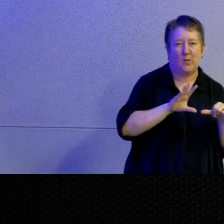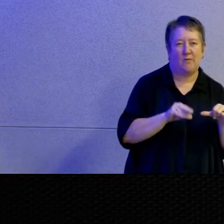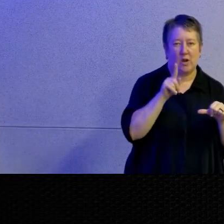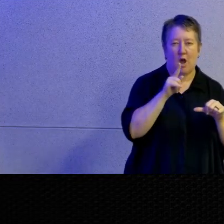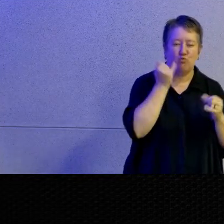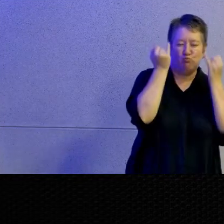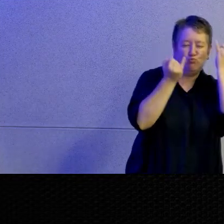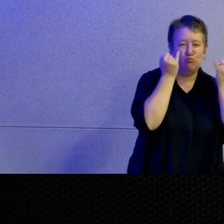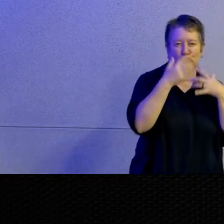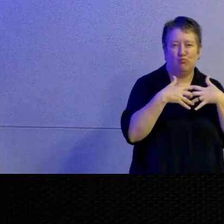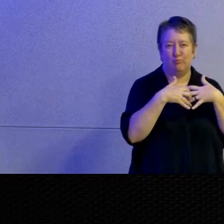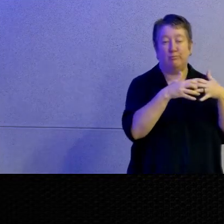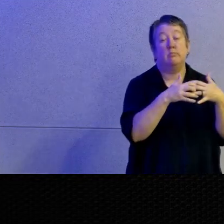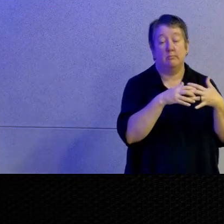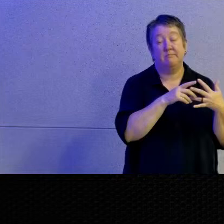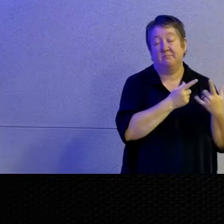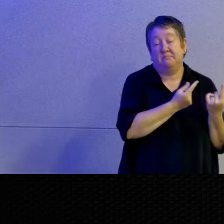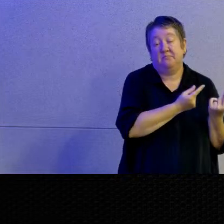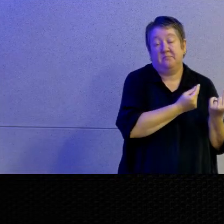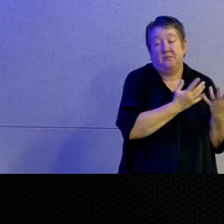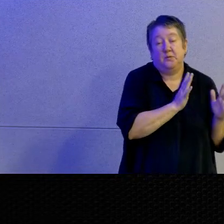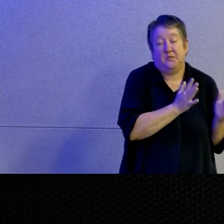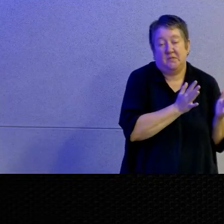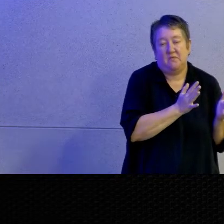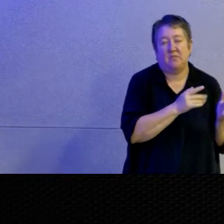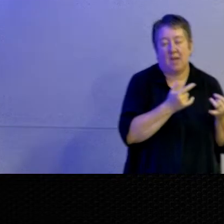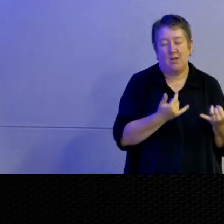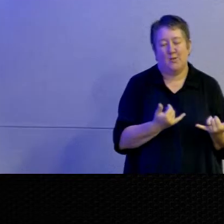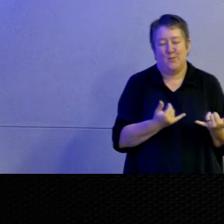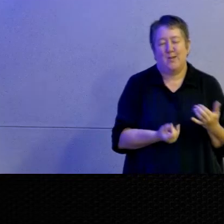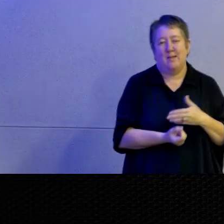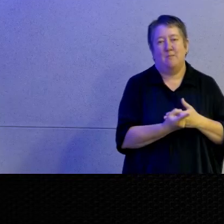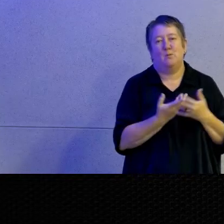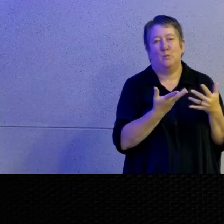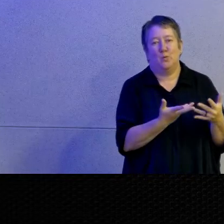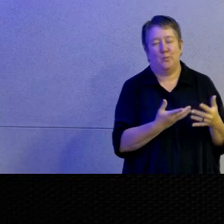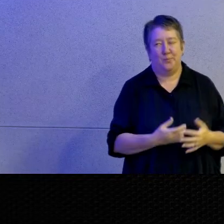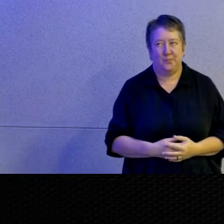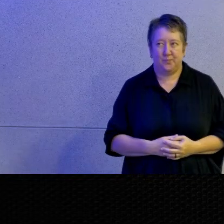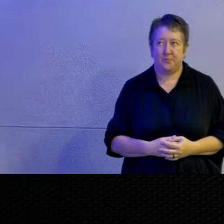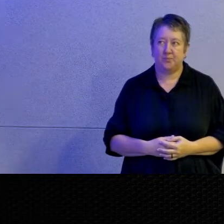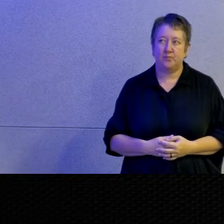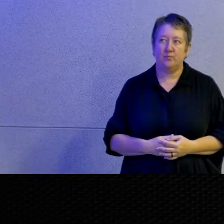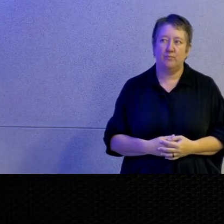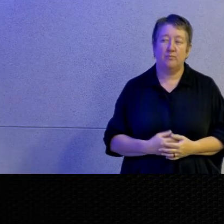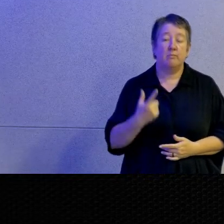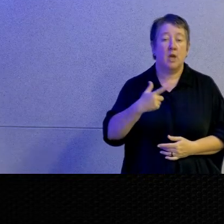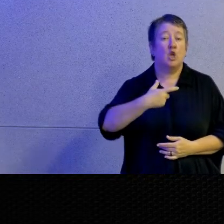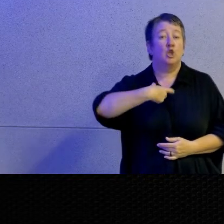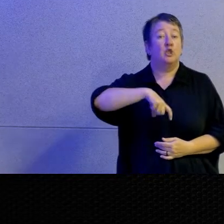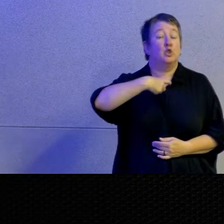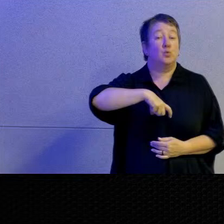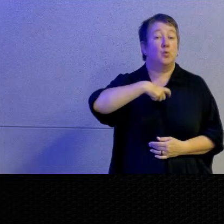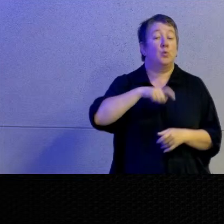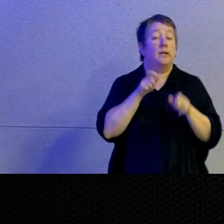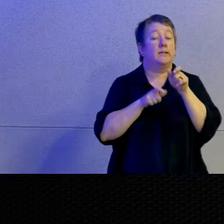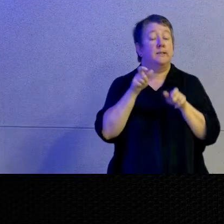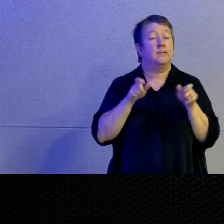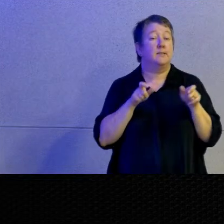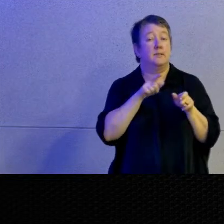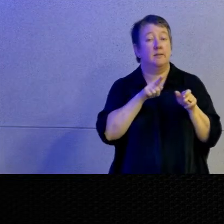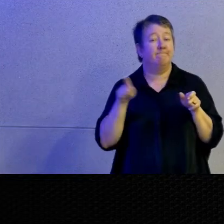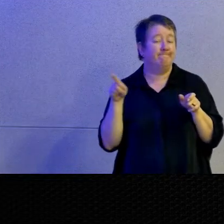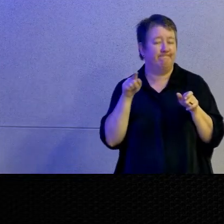And indeed, that's what's happening today. And the students are the ones that are actually